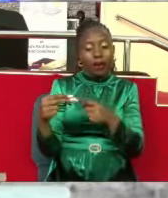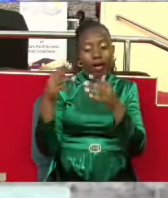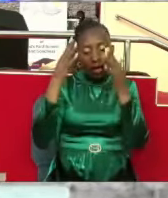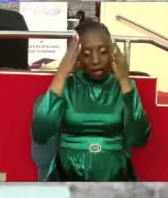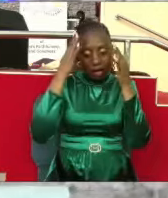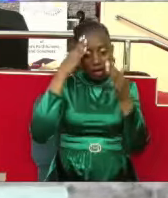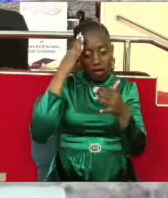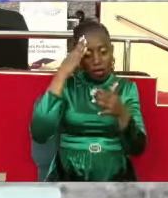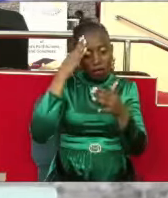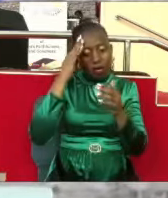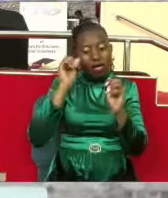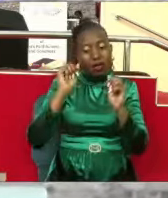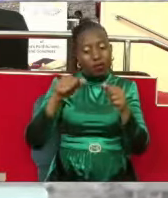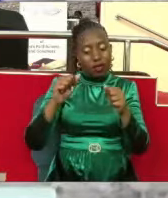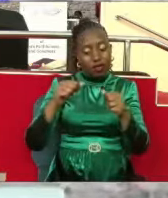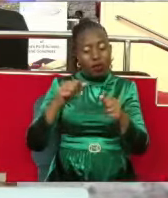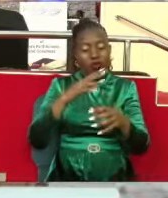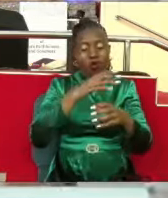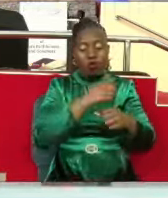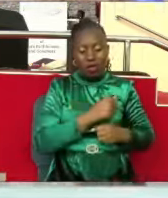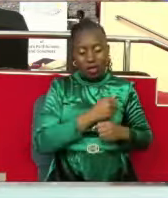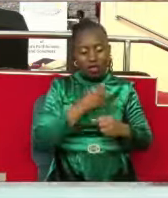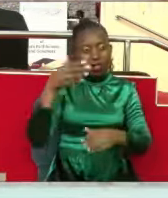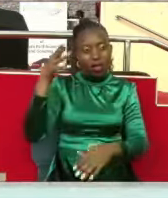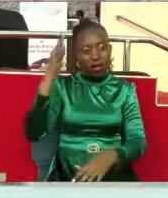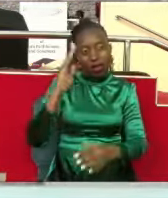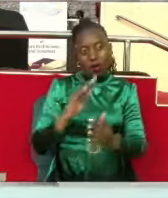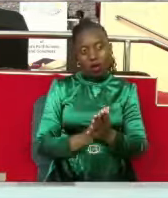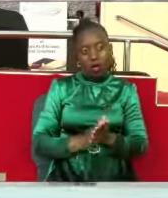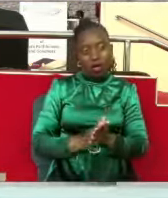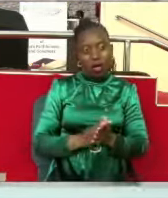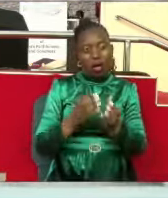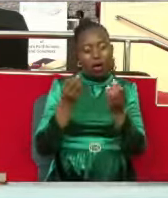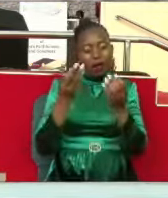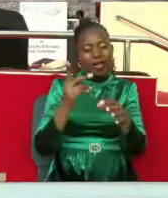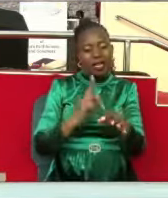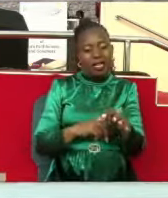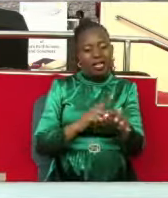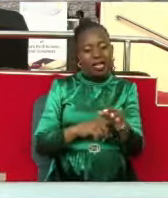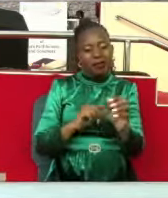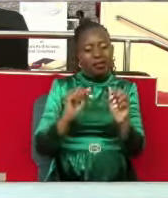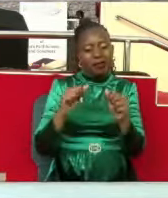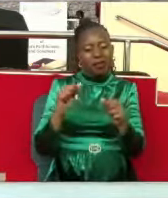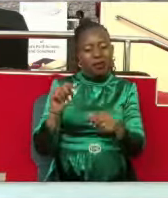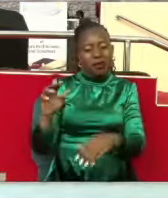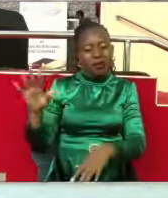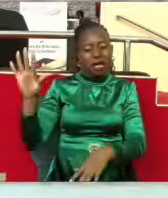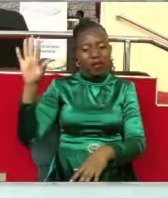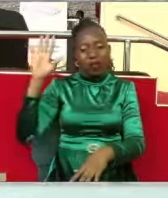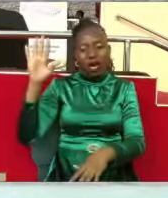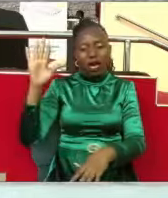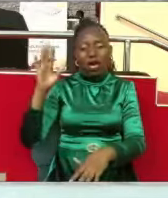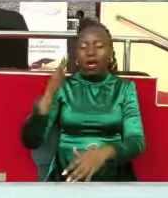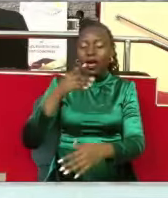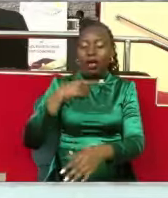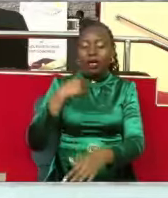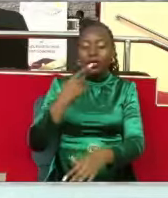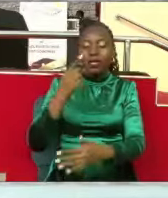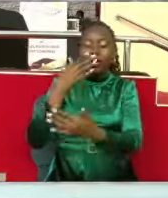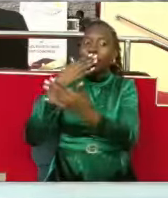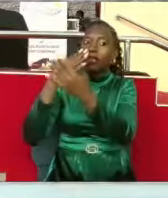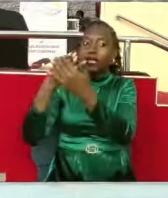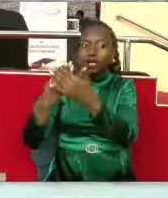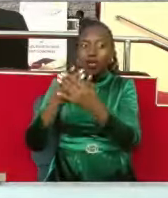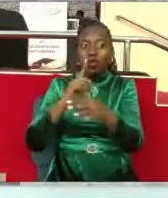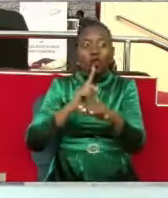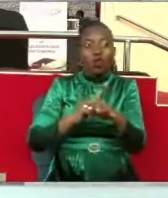the Lord. Alifahamu anaweza muamini Bwana. Many times it's easy to lift our hands high and say thank you Lord when your prayers have